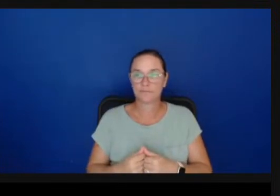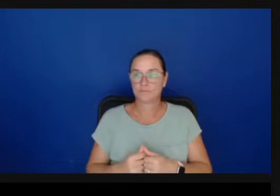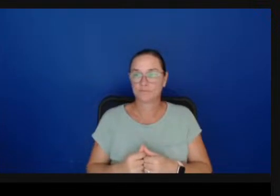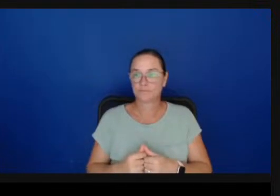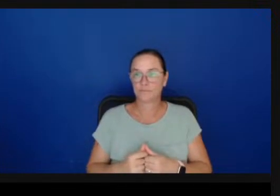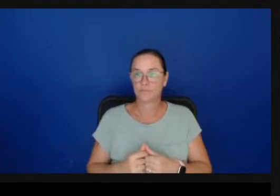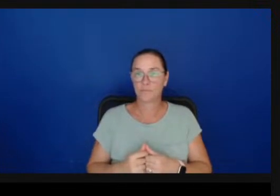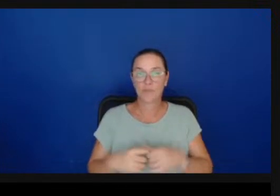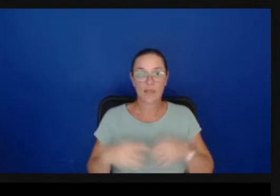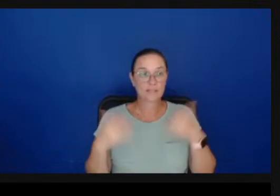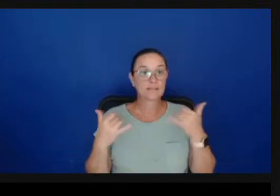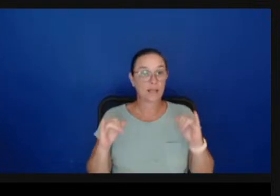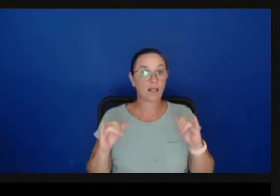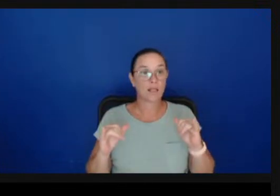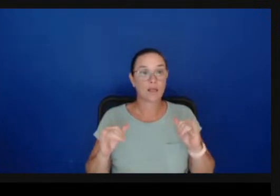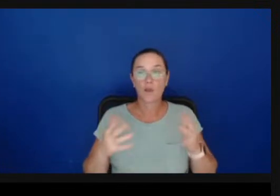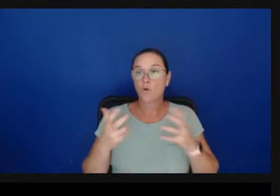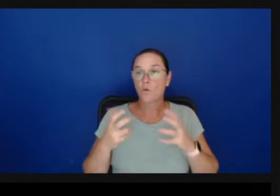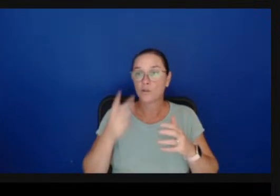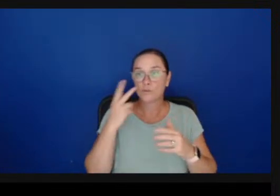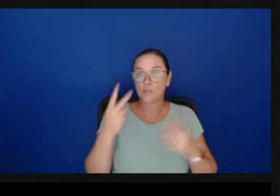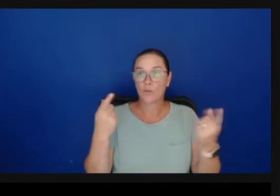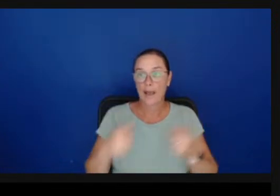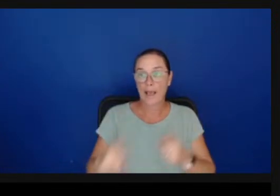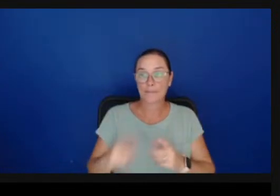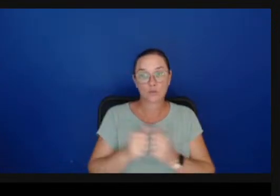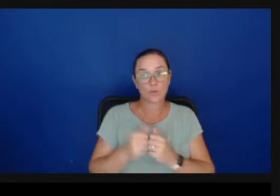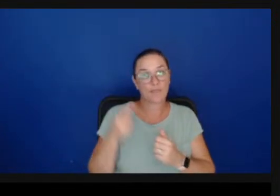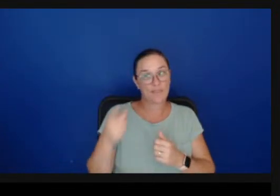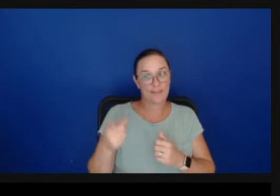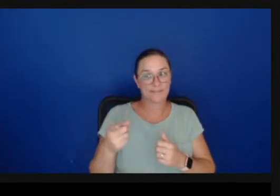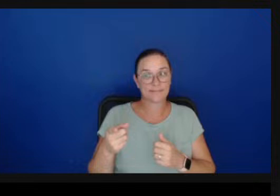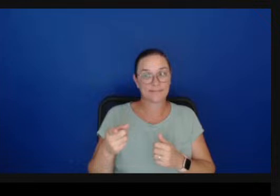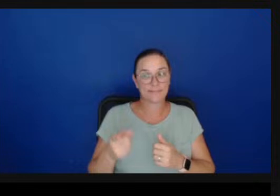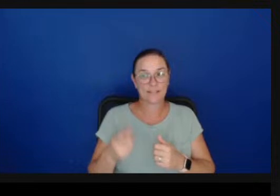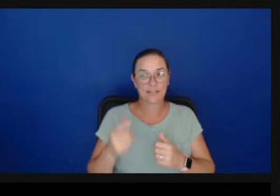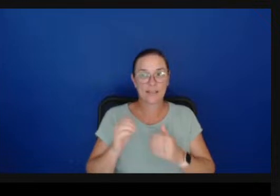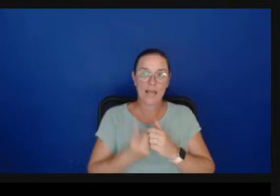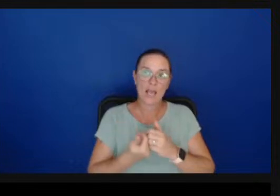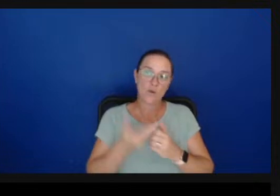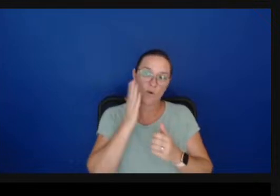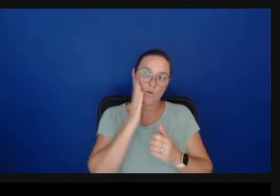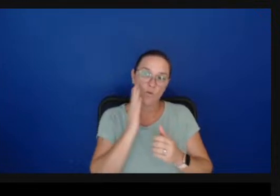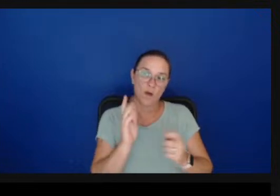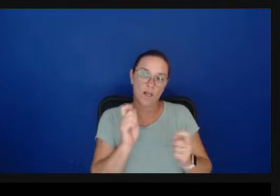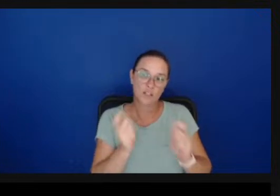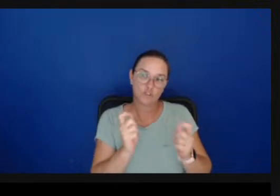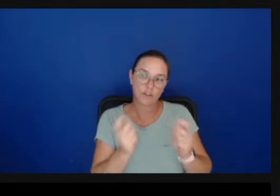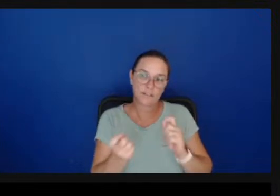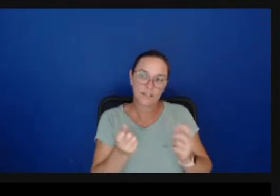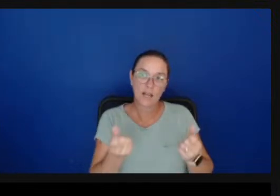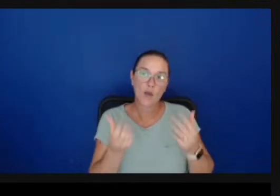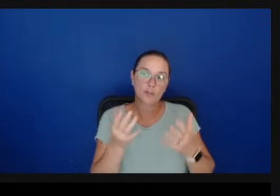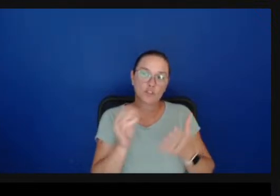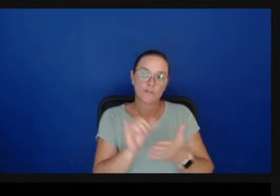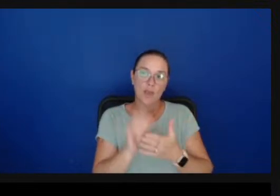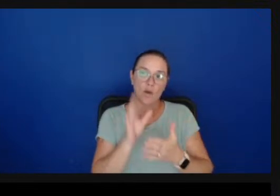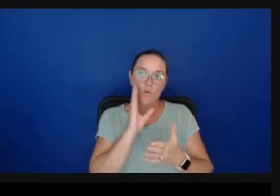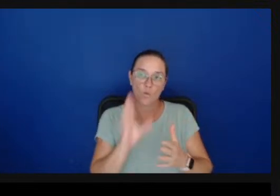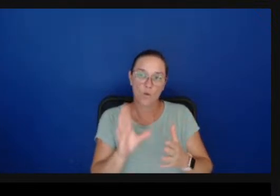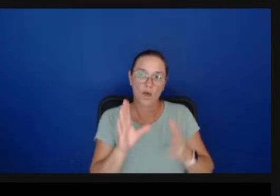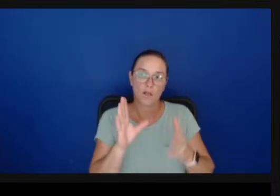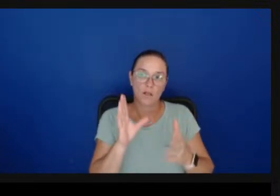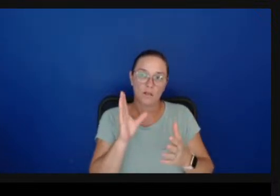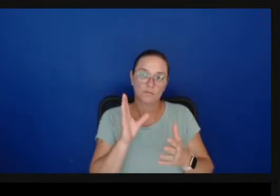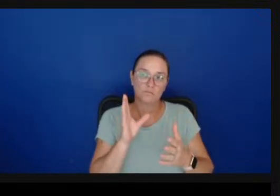But still, you'd like to see what happens with this and how this is going to clean up and how much of this is actually going to be clustering here ultimately.